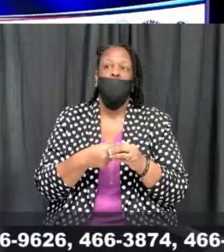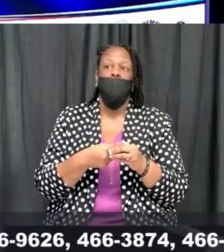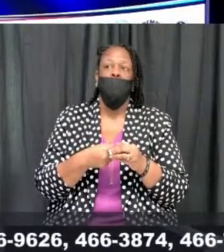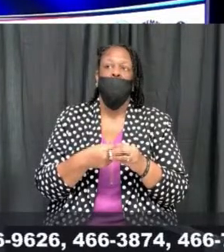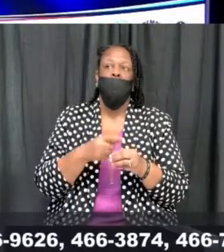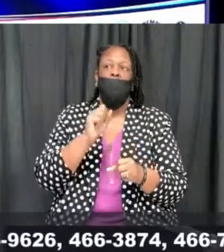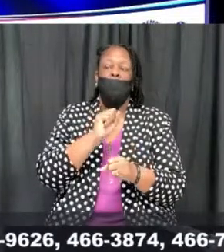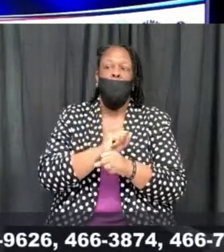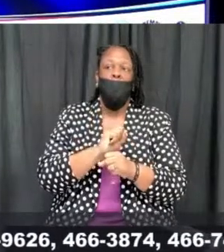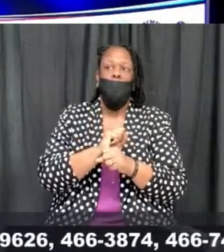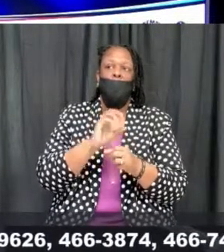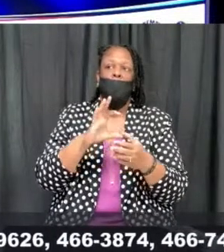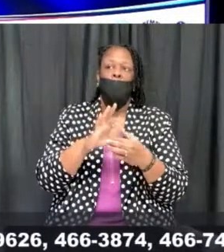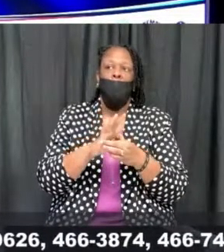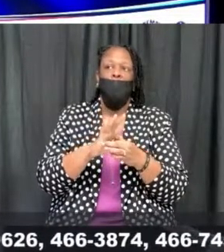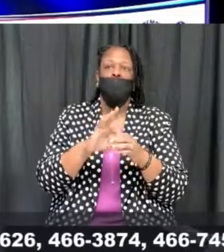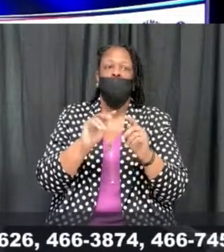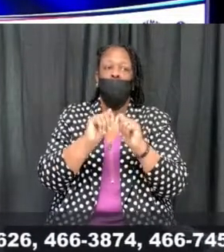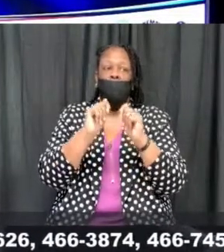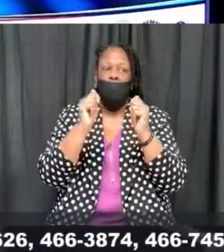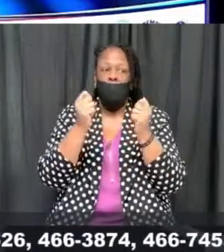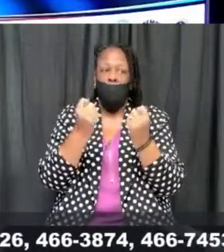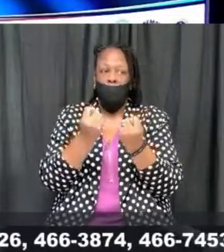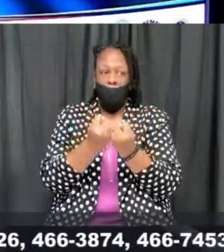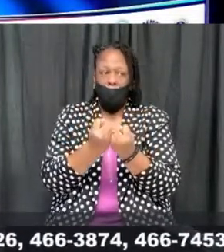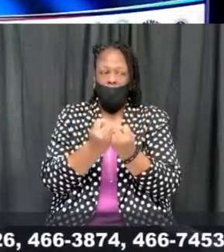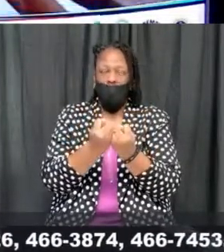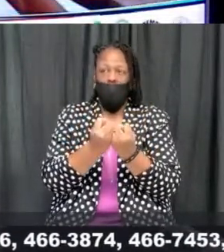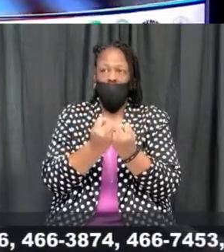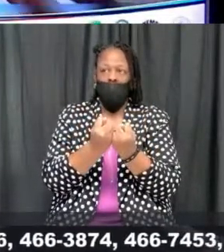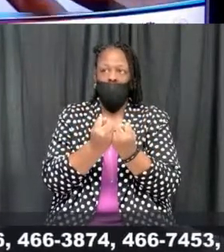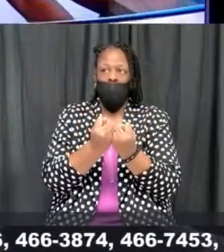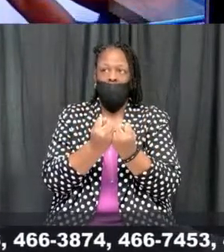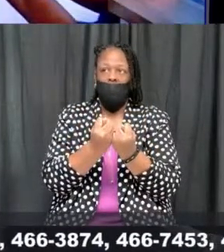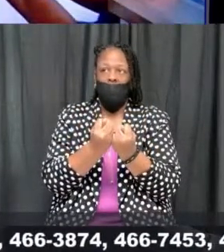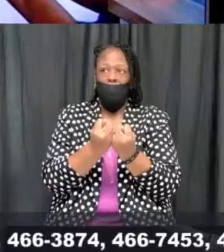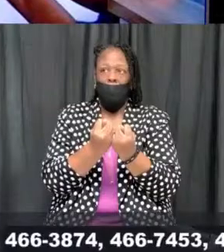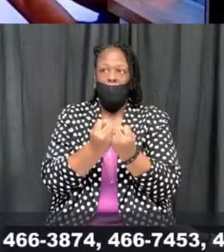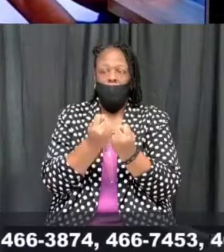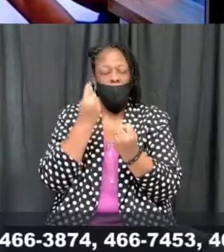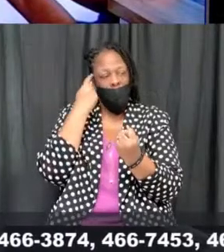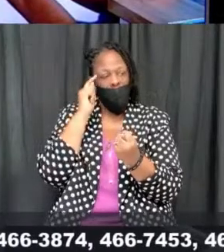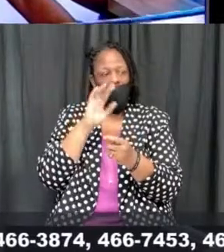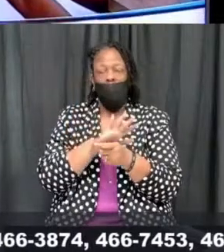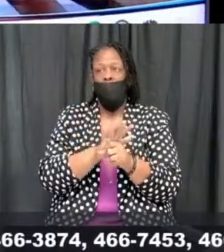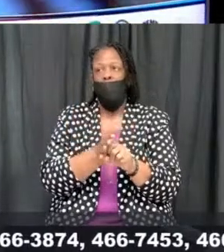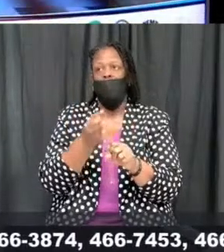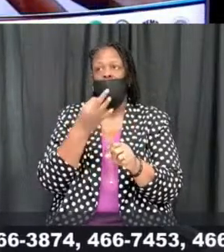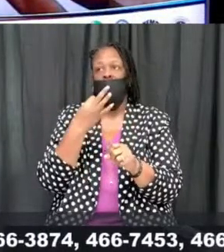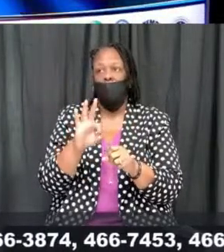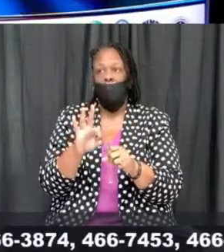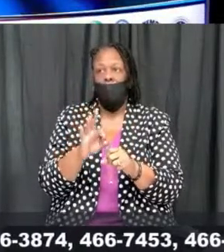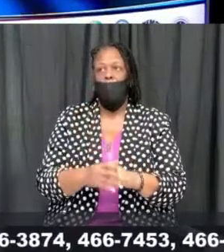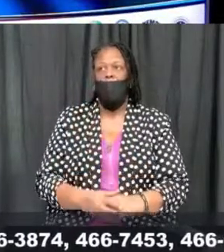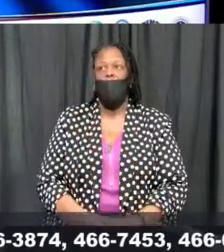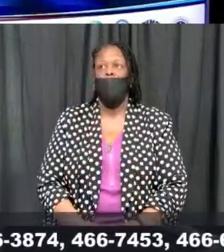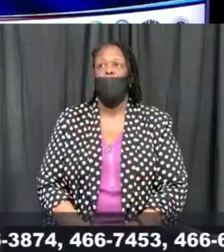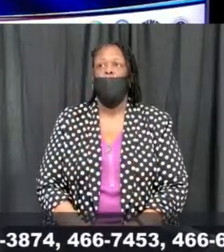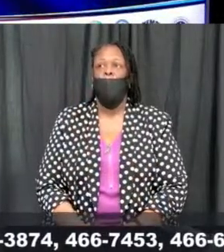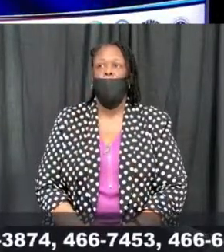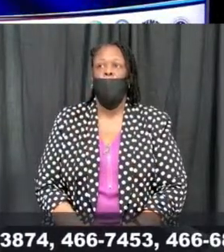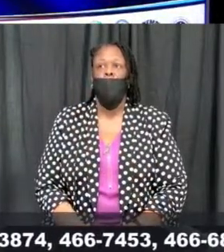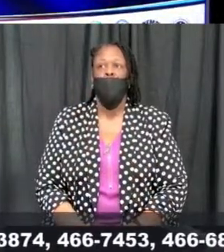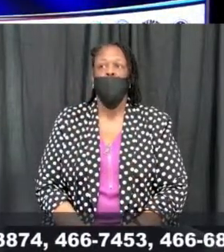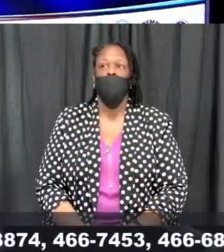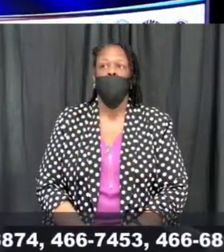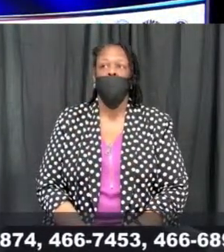Force as set out in the COVID-19 Prevention and Control Act. The